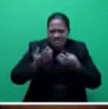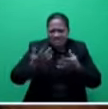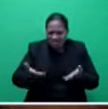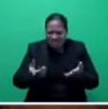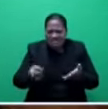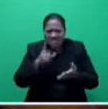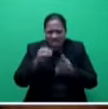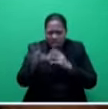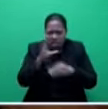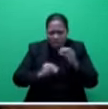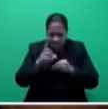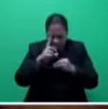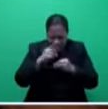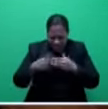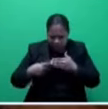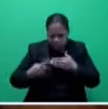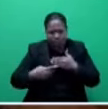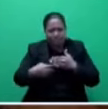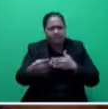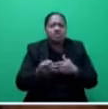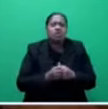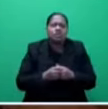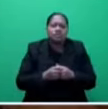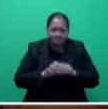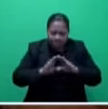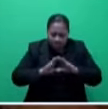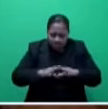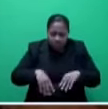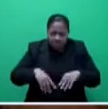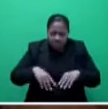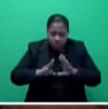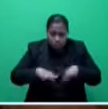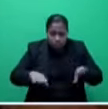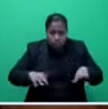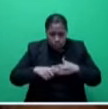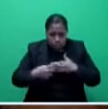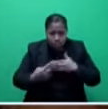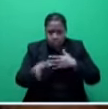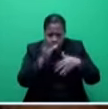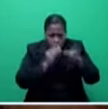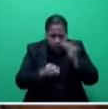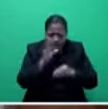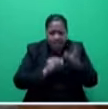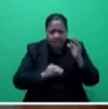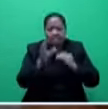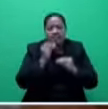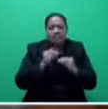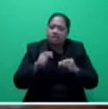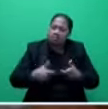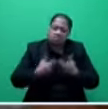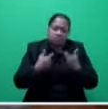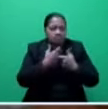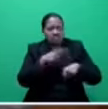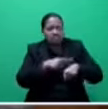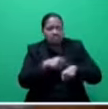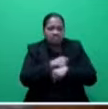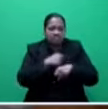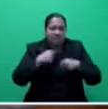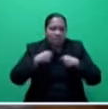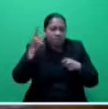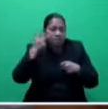to continue learning under these extremely stressful situations and informal setups. It has been a challenging time for our parents to access